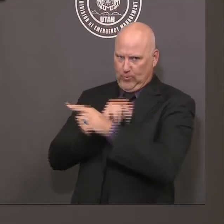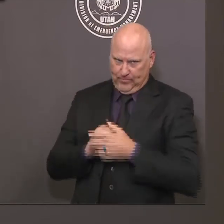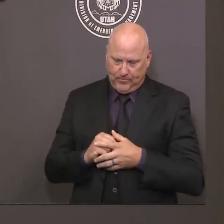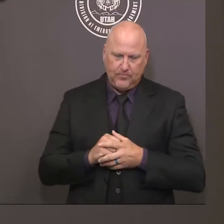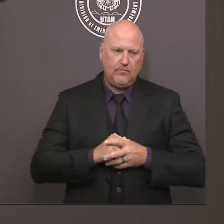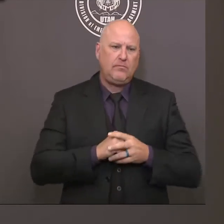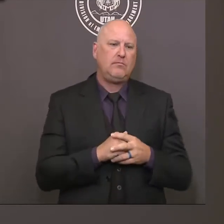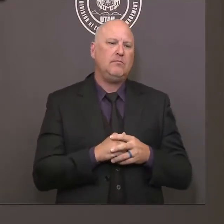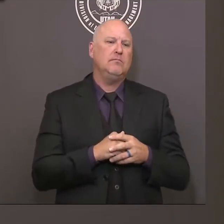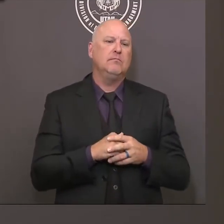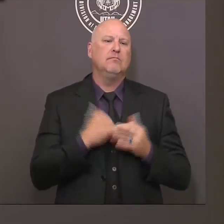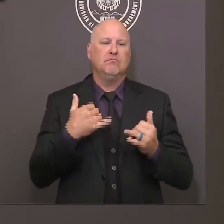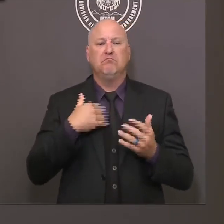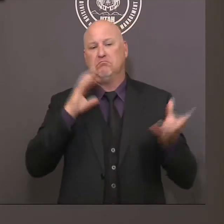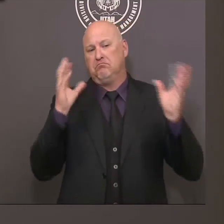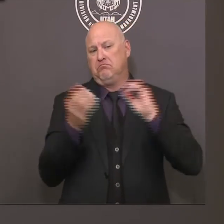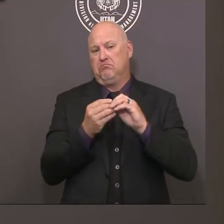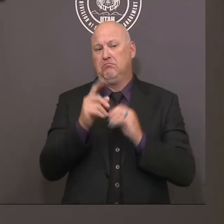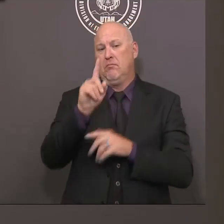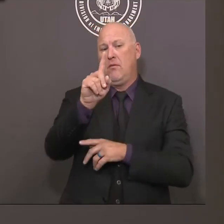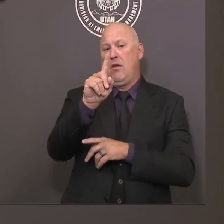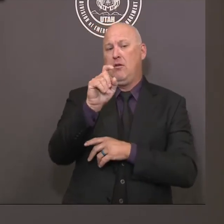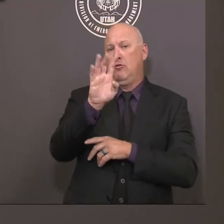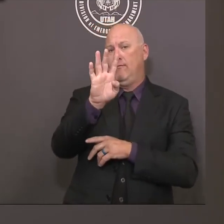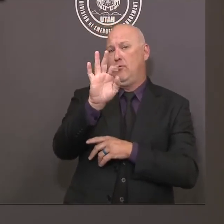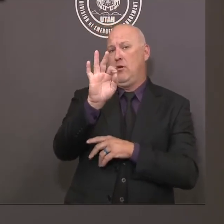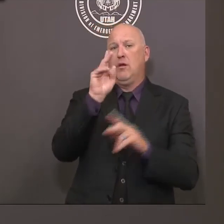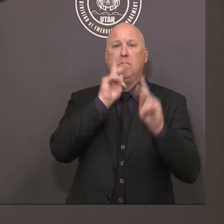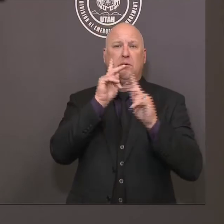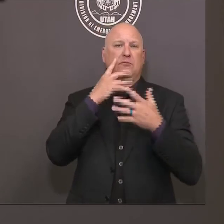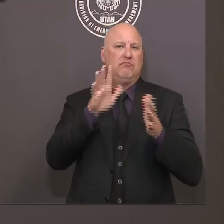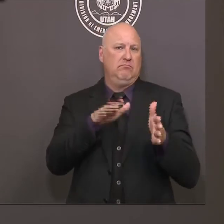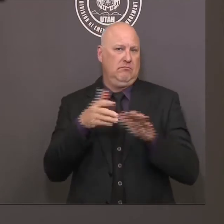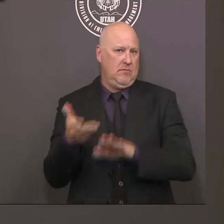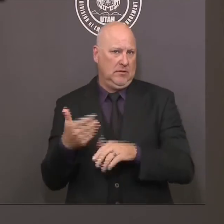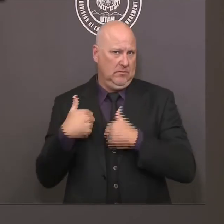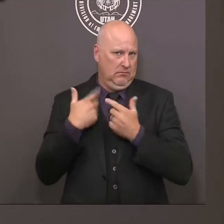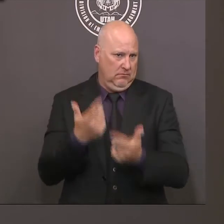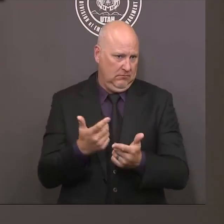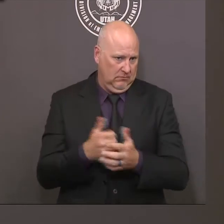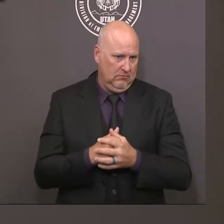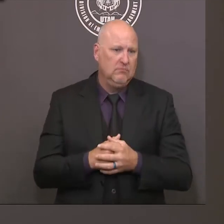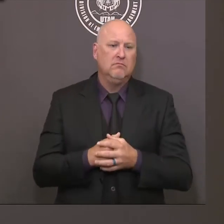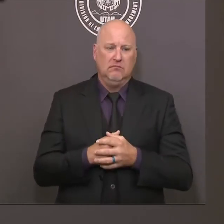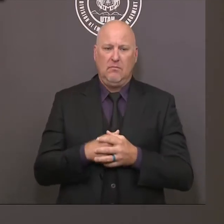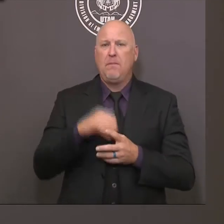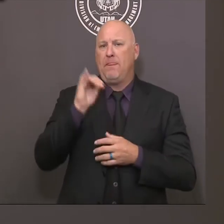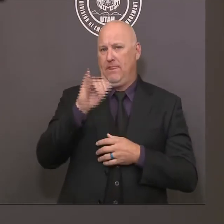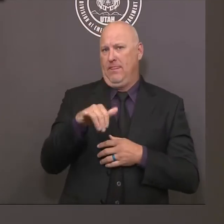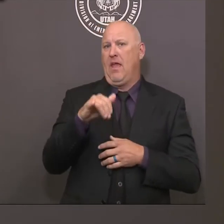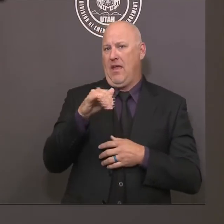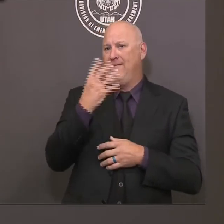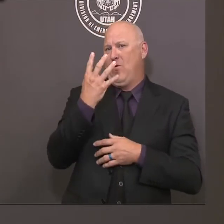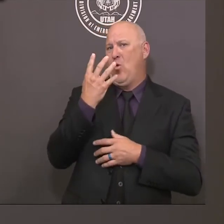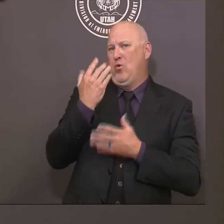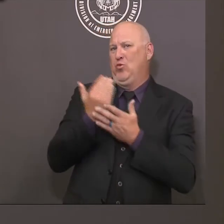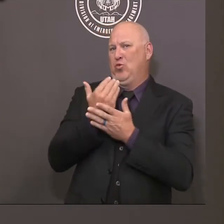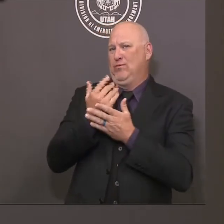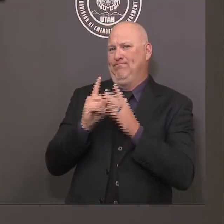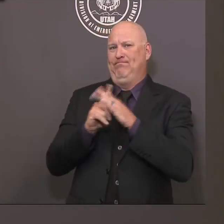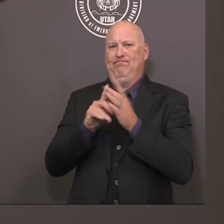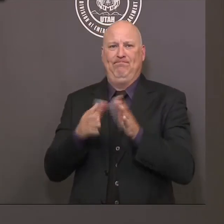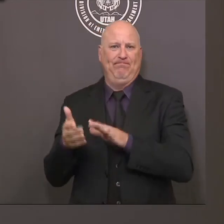of 149 deaths. That's 4 additional deaths from yesterday. 3 of the individuals were Salt Lake County